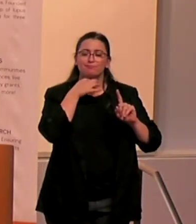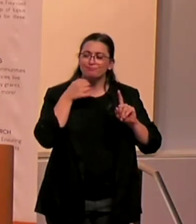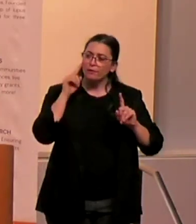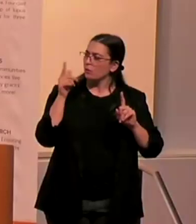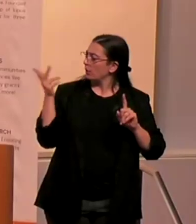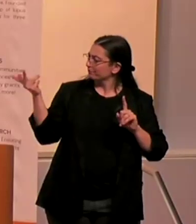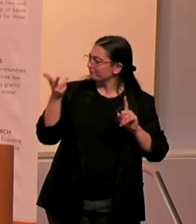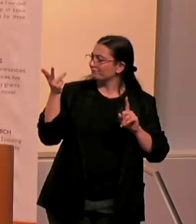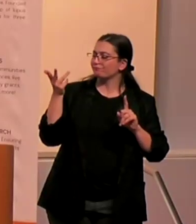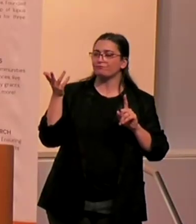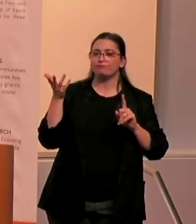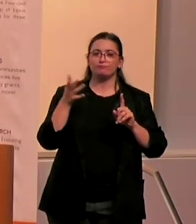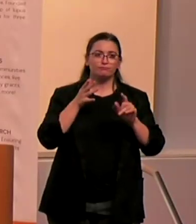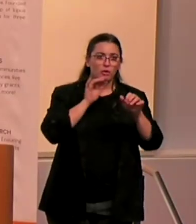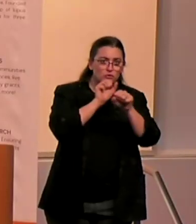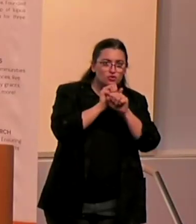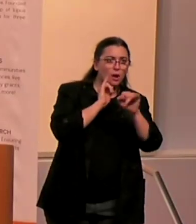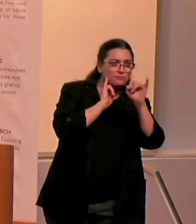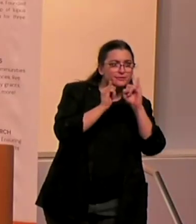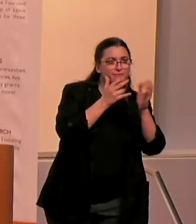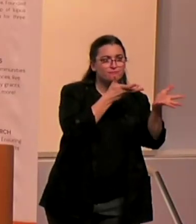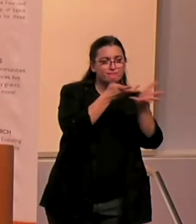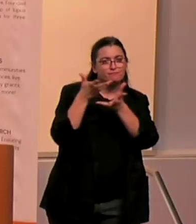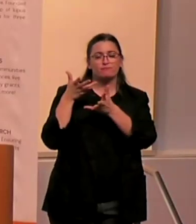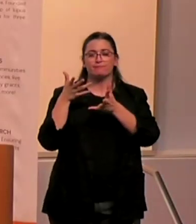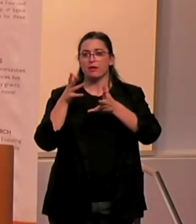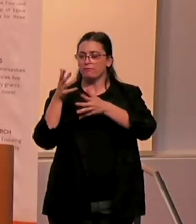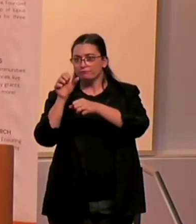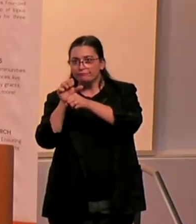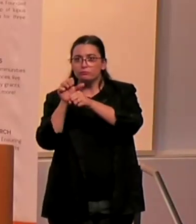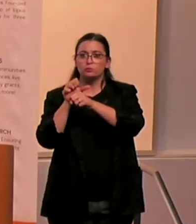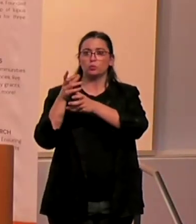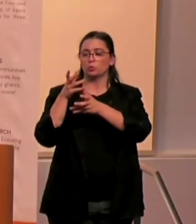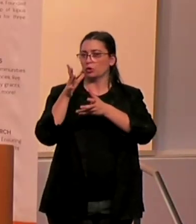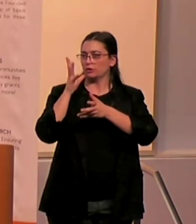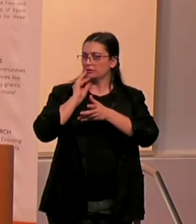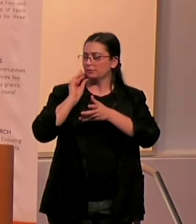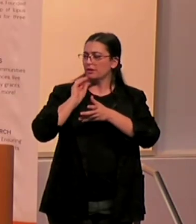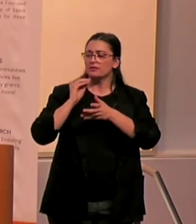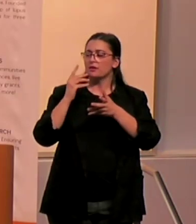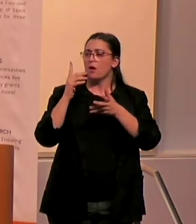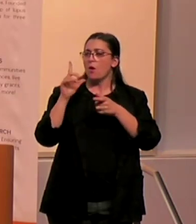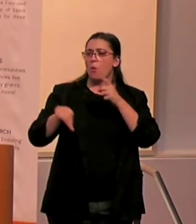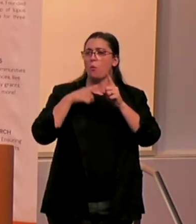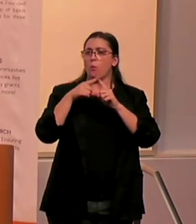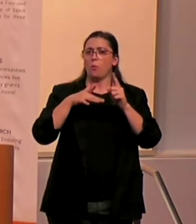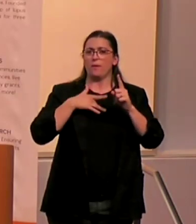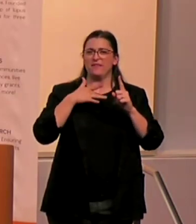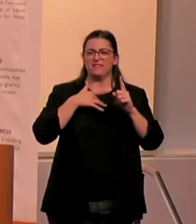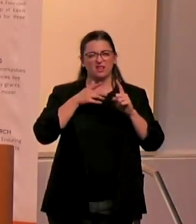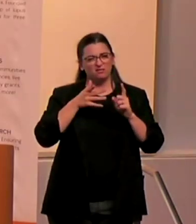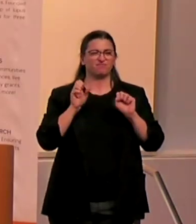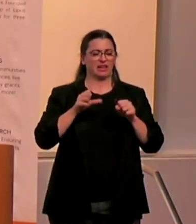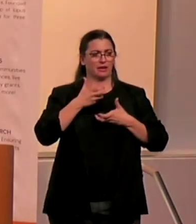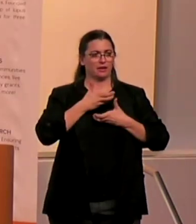you've all interviewed for jobs and you've all pursued work. Somebody is asking, at what point do you feel that you can